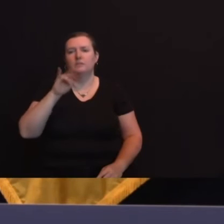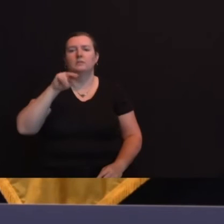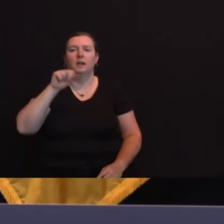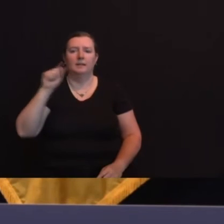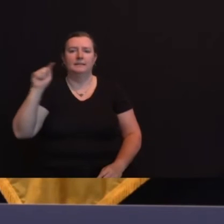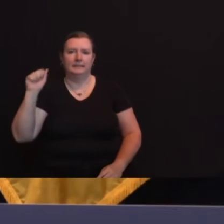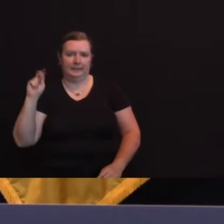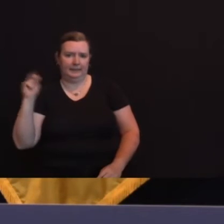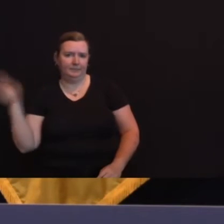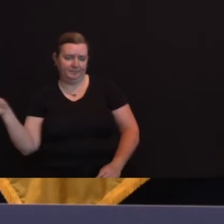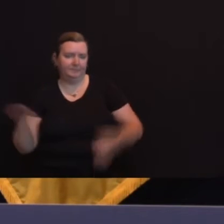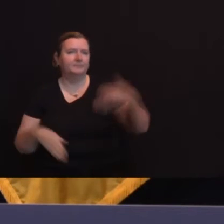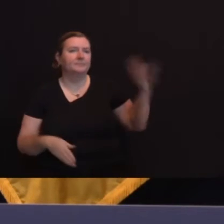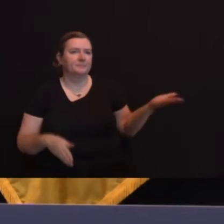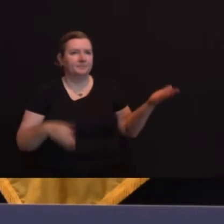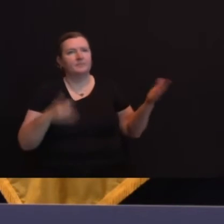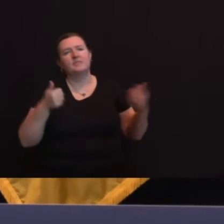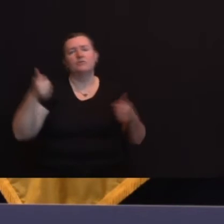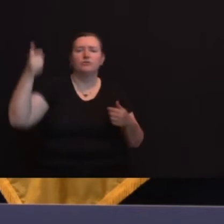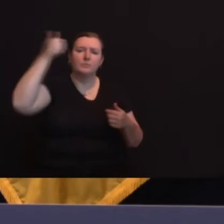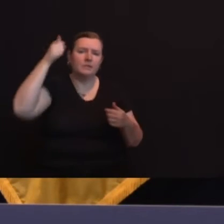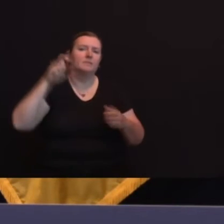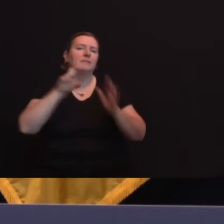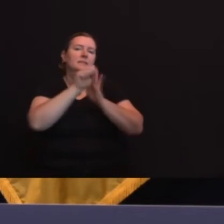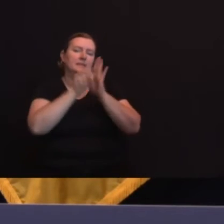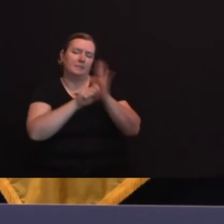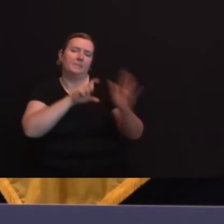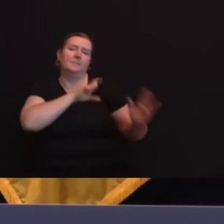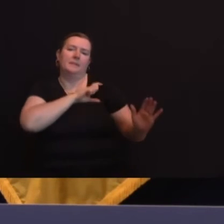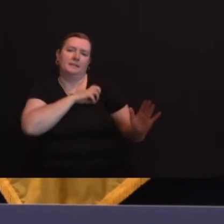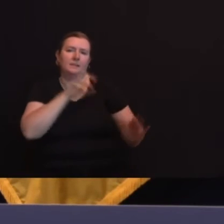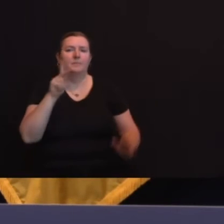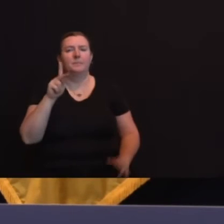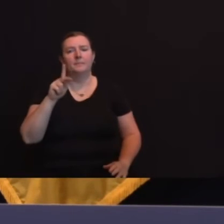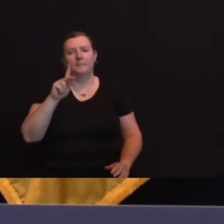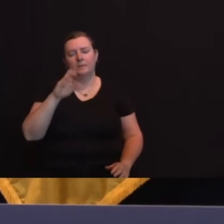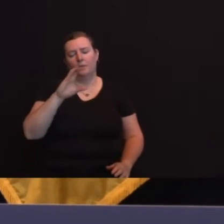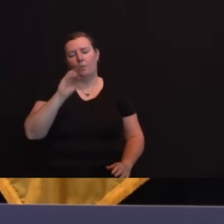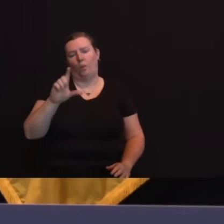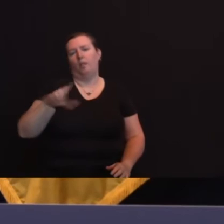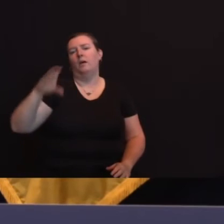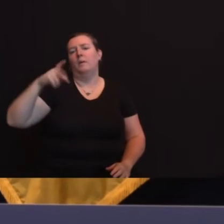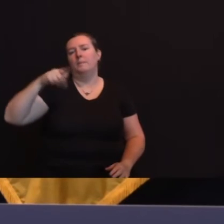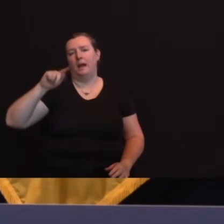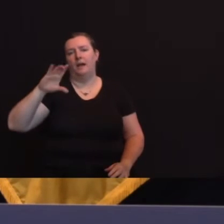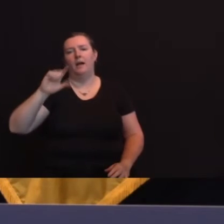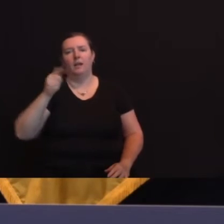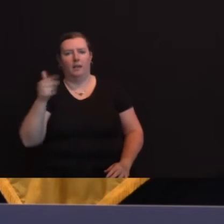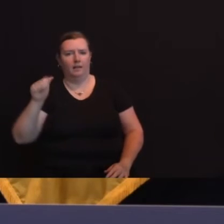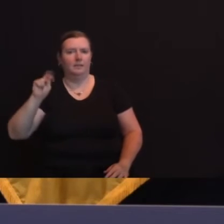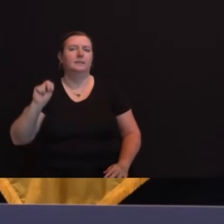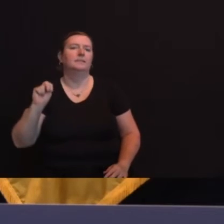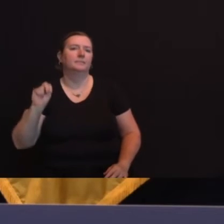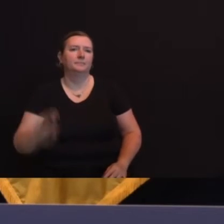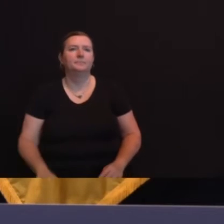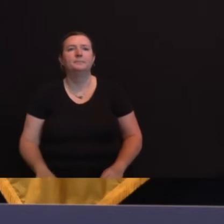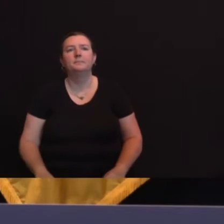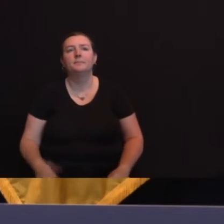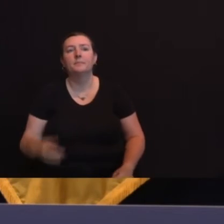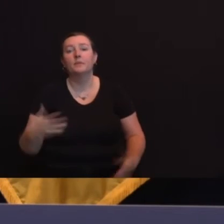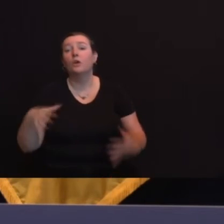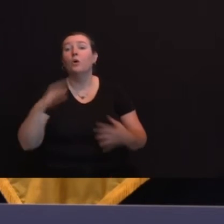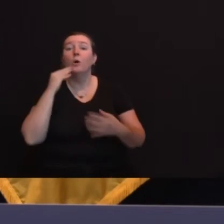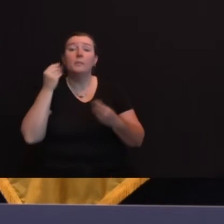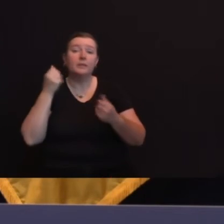introduction, the Superintendent of the State Police, Colonel Pat Callahan. We have the Director of the Office of Homeland Security and Preparedness, Jared Maples, Chief Counsel Paramila